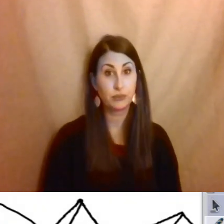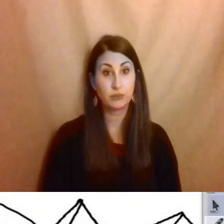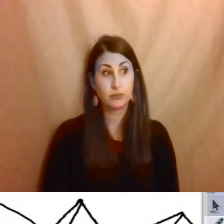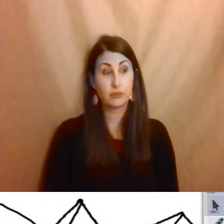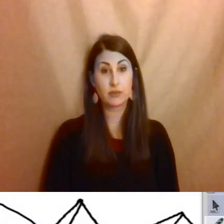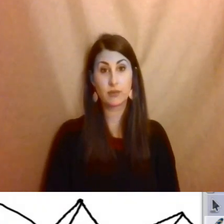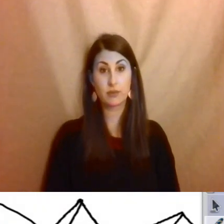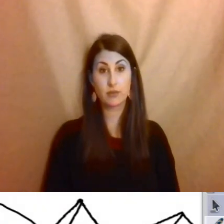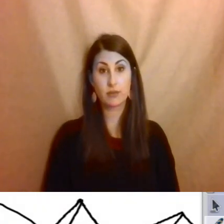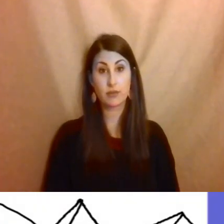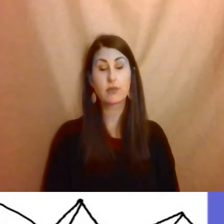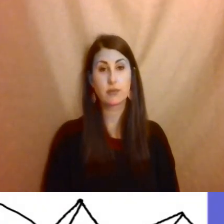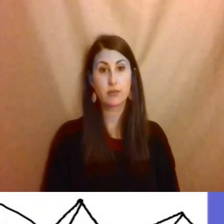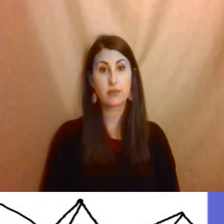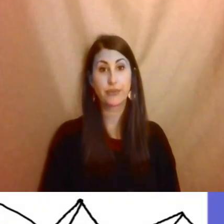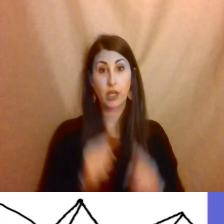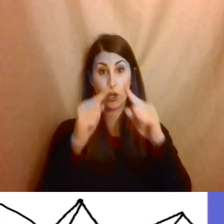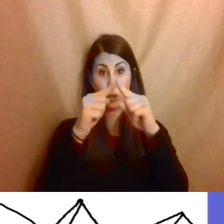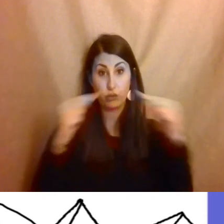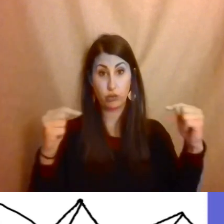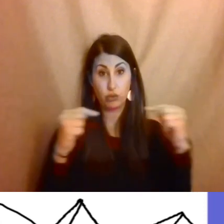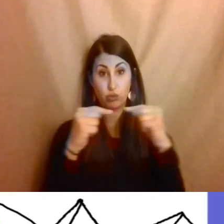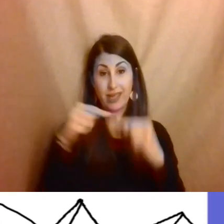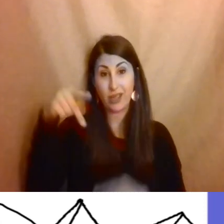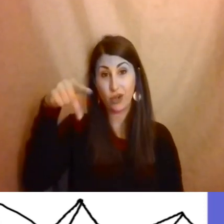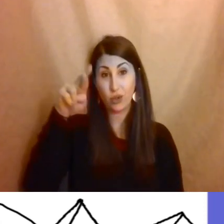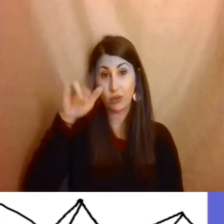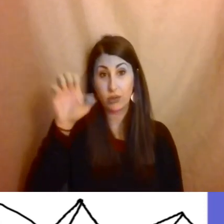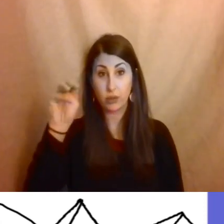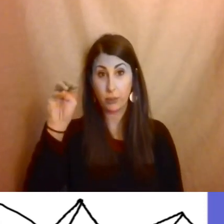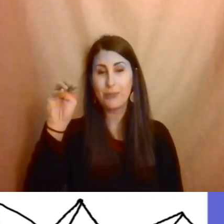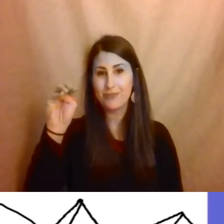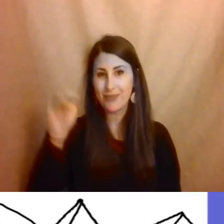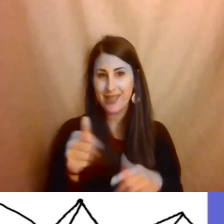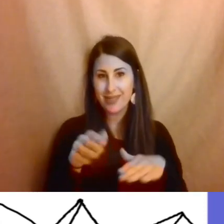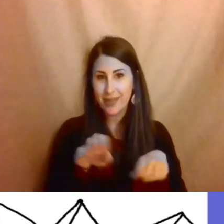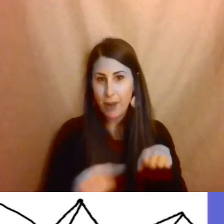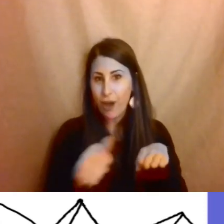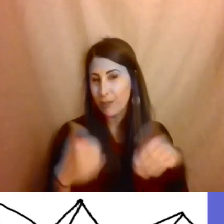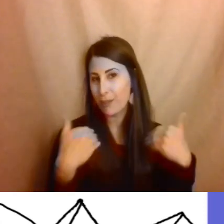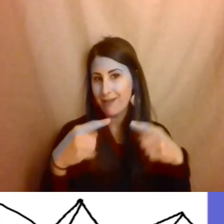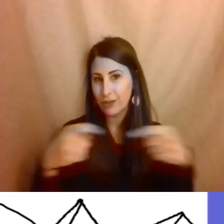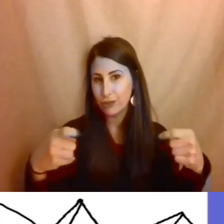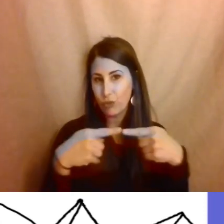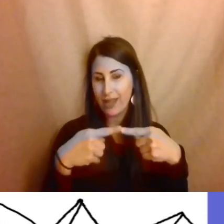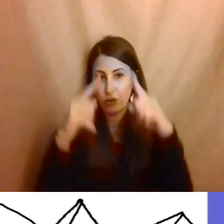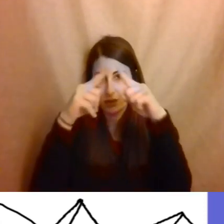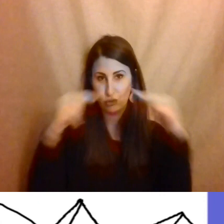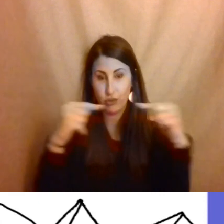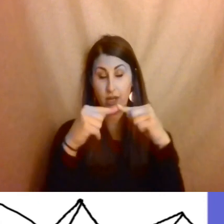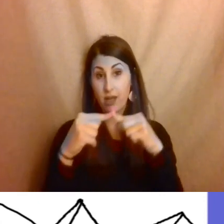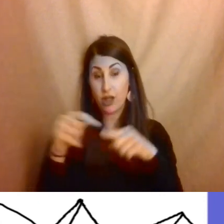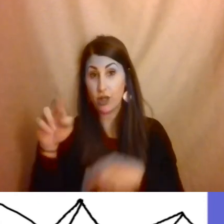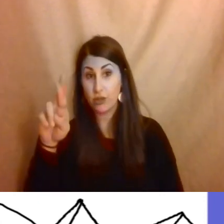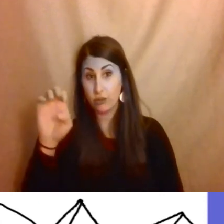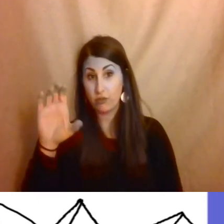all right, the triangular prism had a triangle at the bottom. The rectangular prism has a rectangle on the